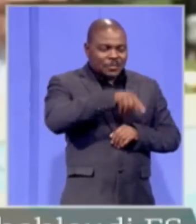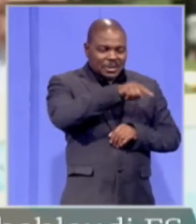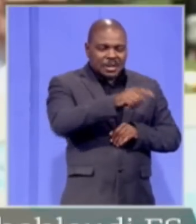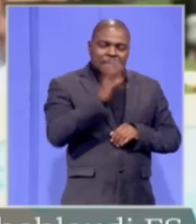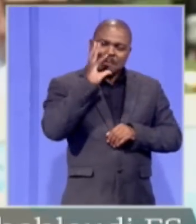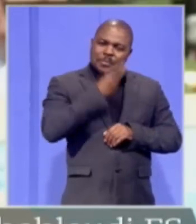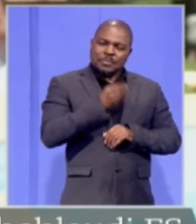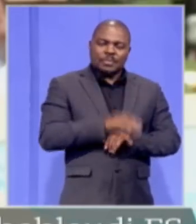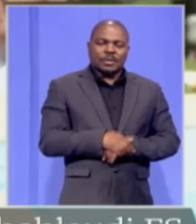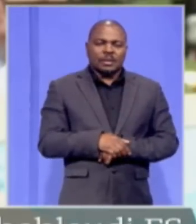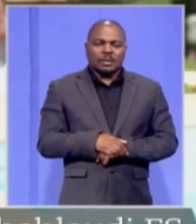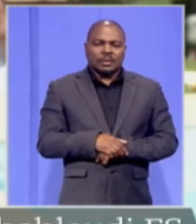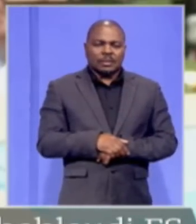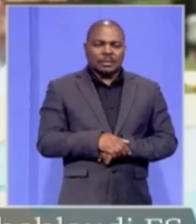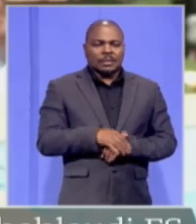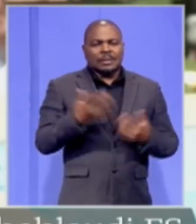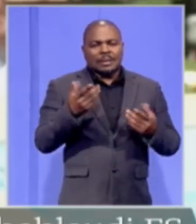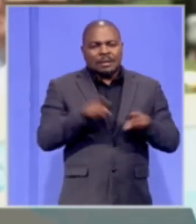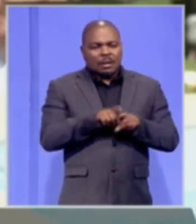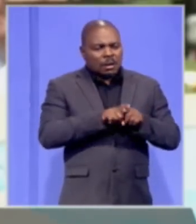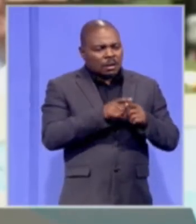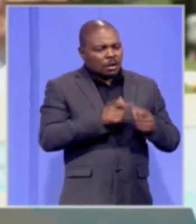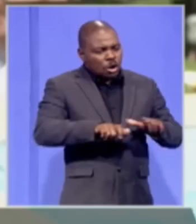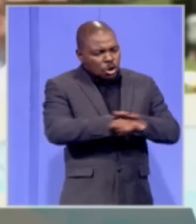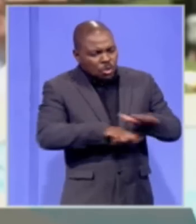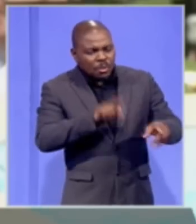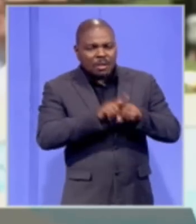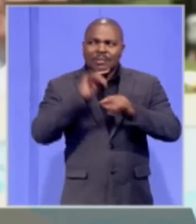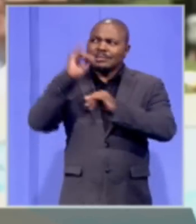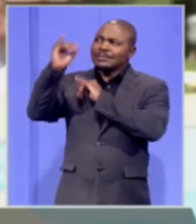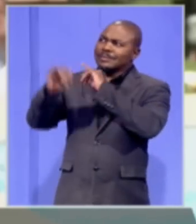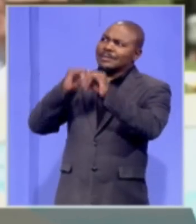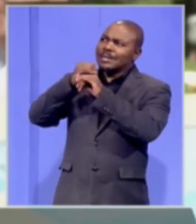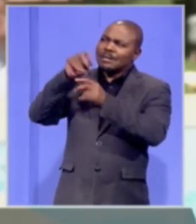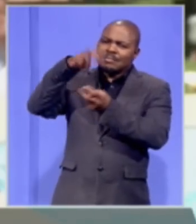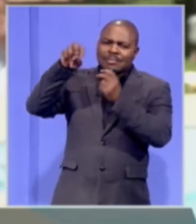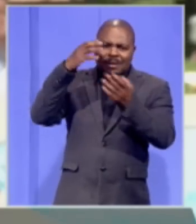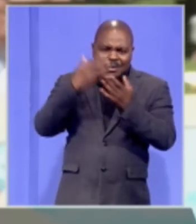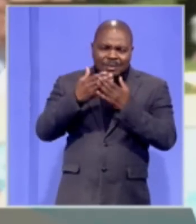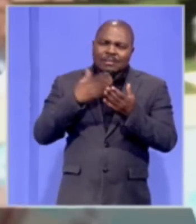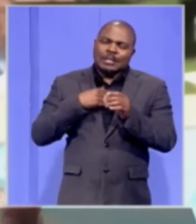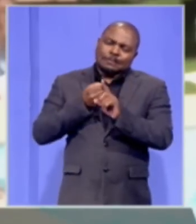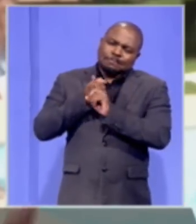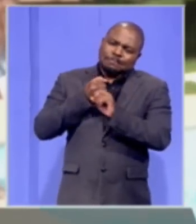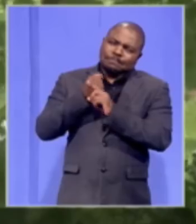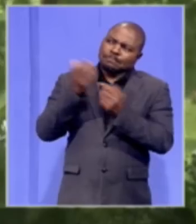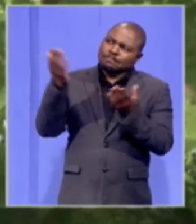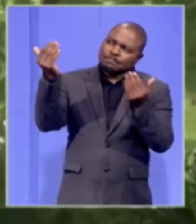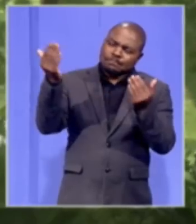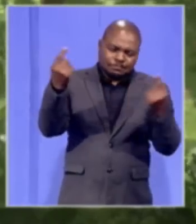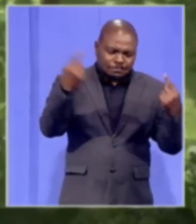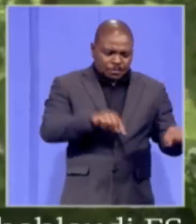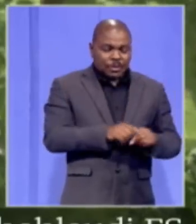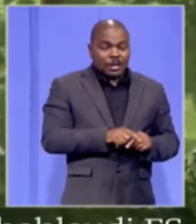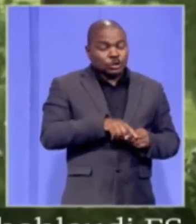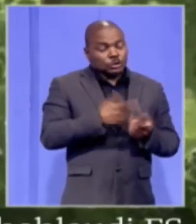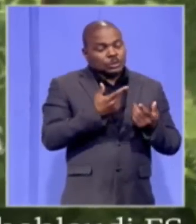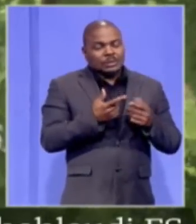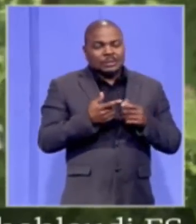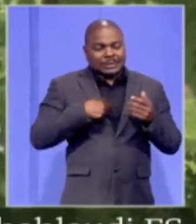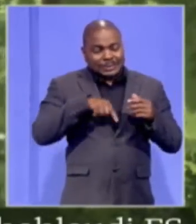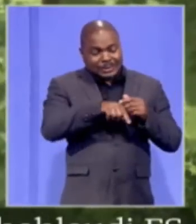province. The campaign is for domestic and international visitors that we are doing today. But the domestic tourism is the bedrock